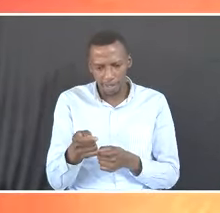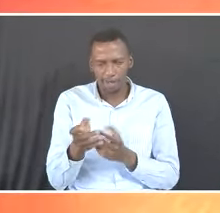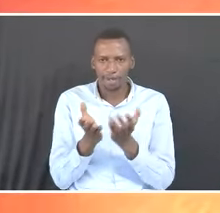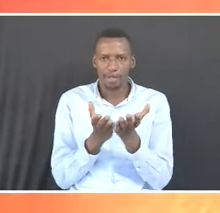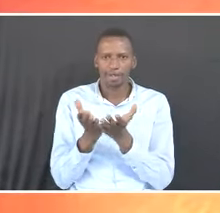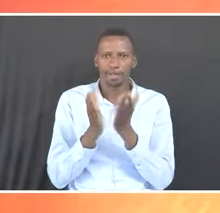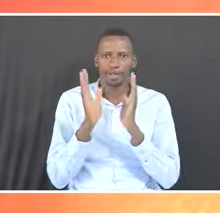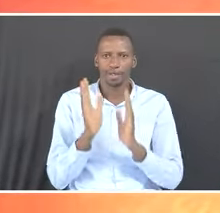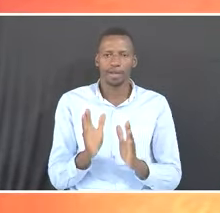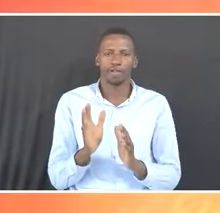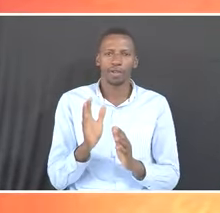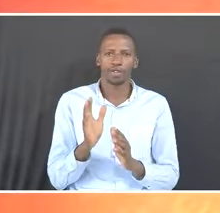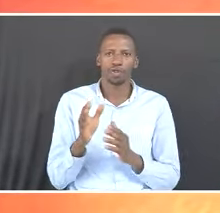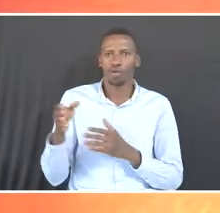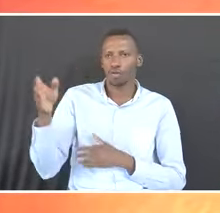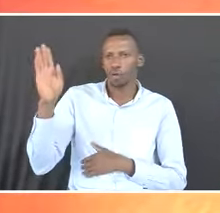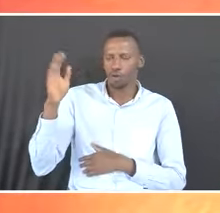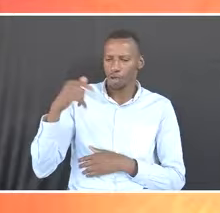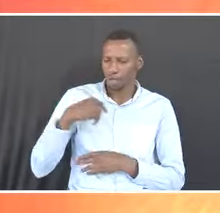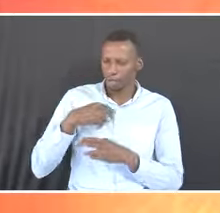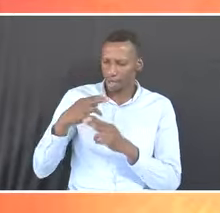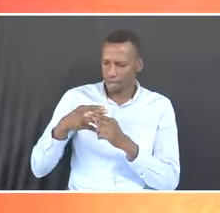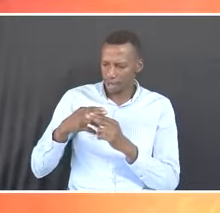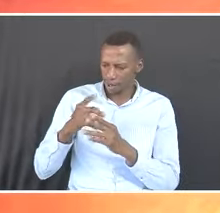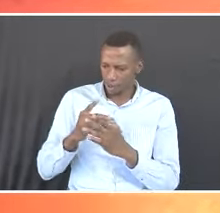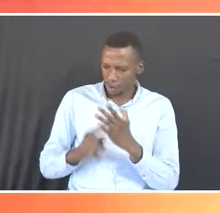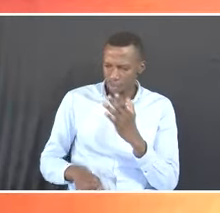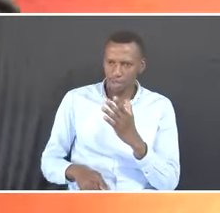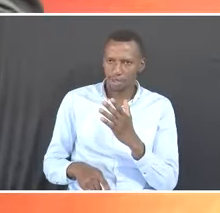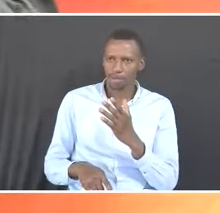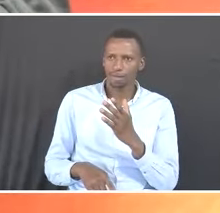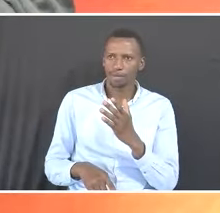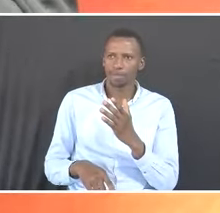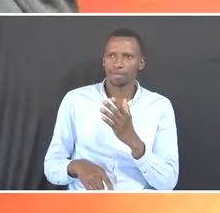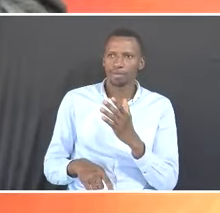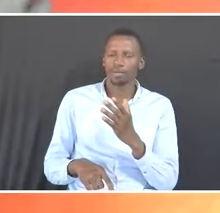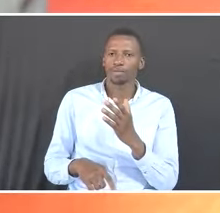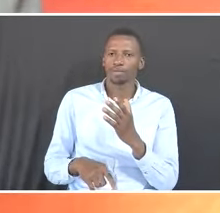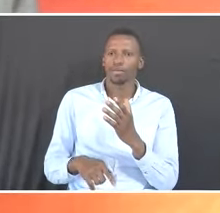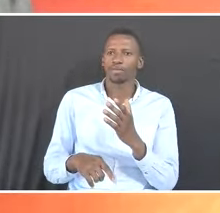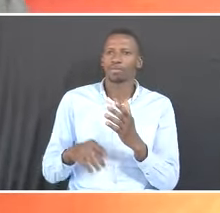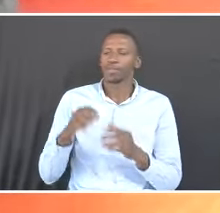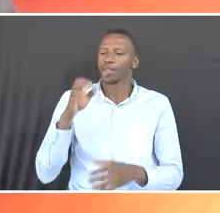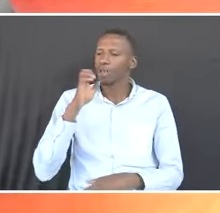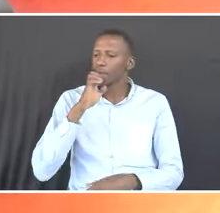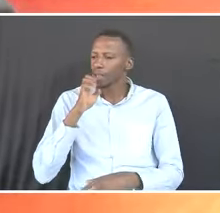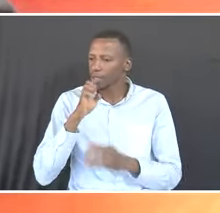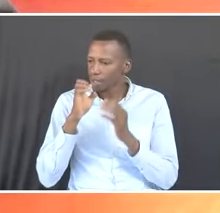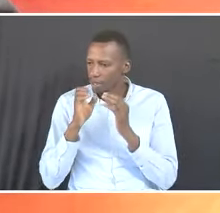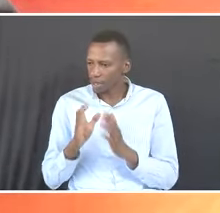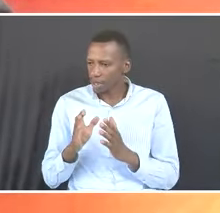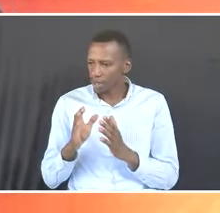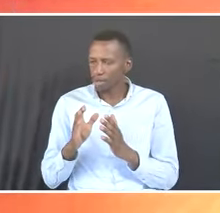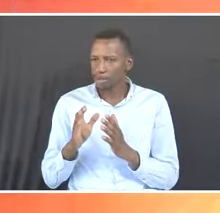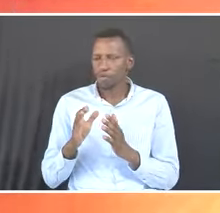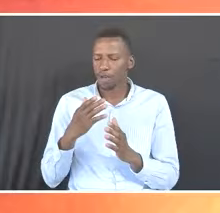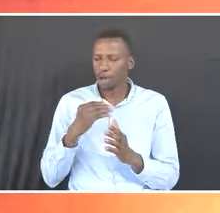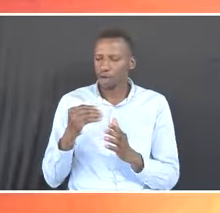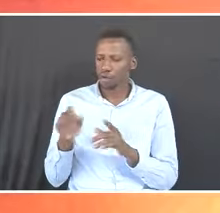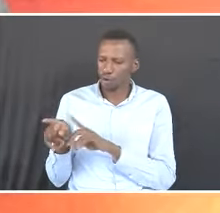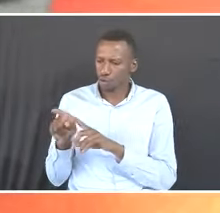Elder Otieno. And the Father, I am the chief elder of New Life Church. Make